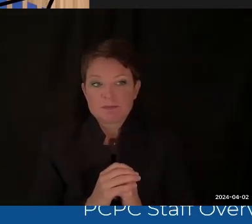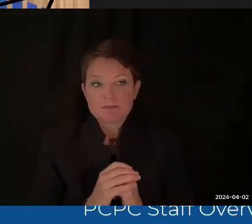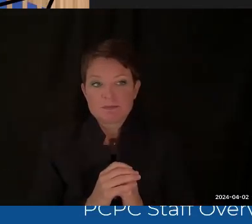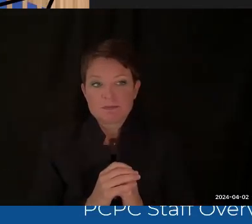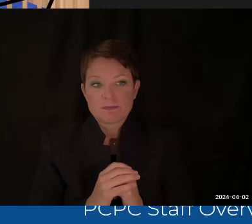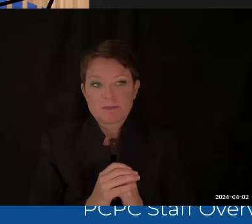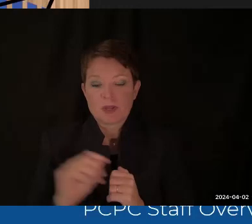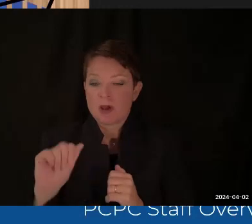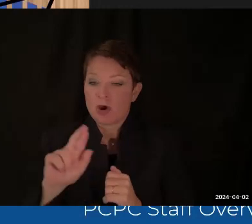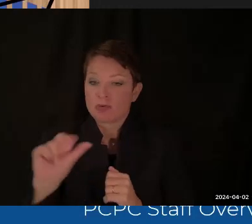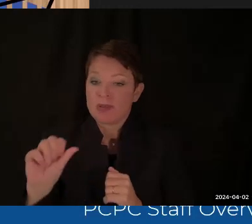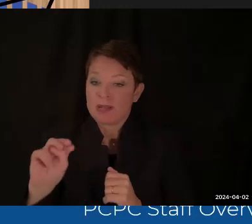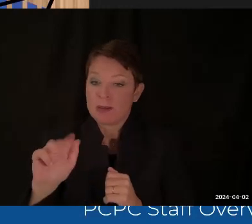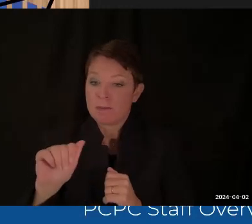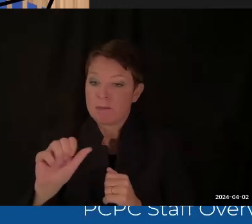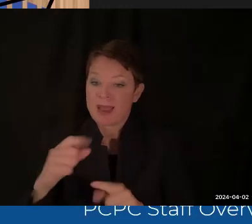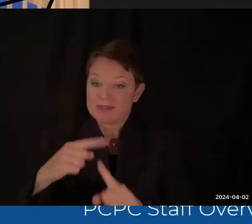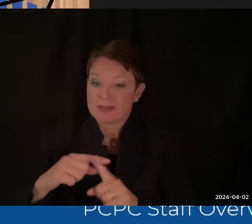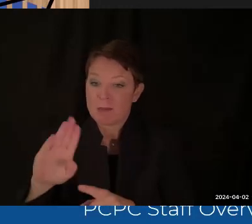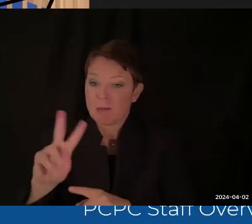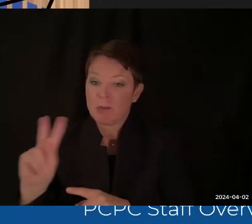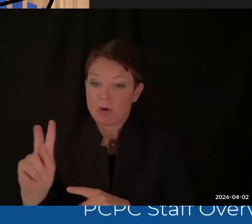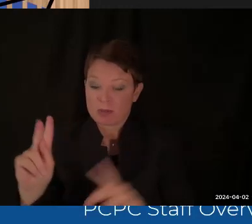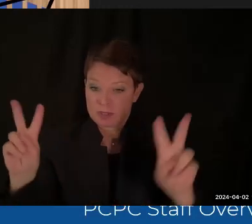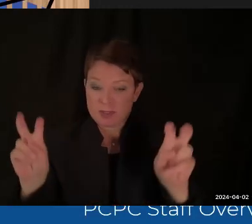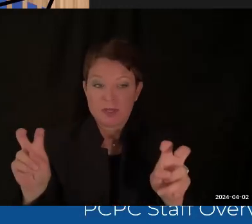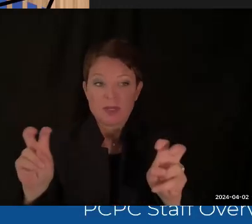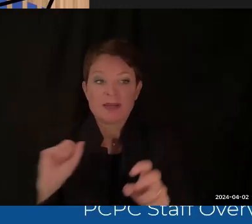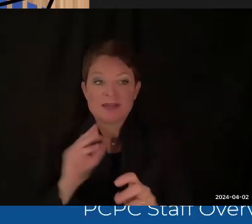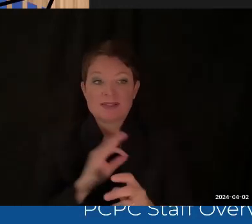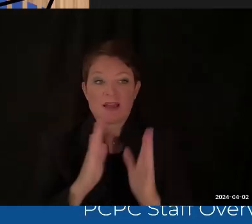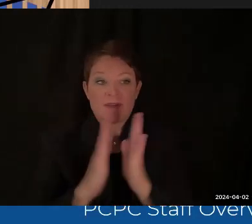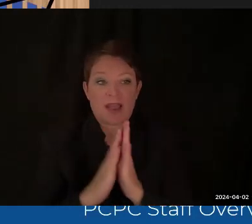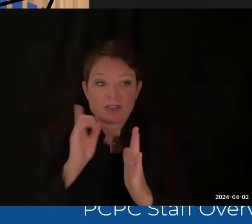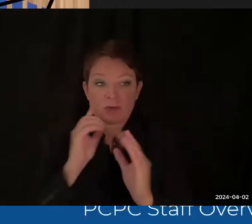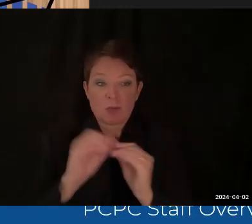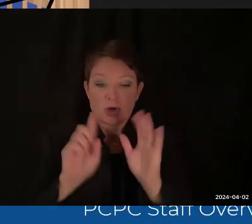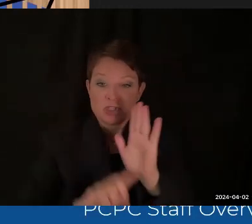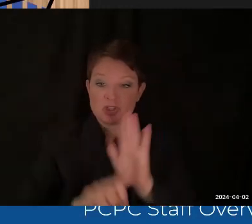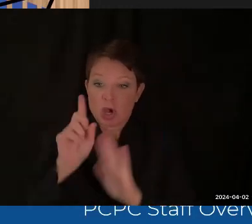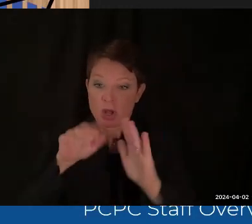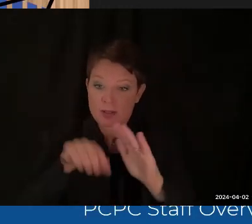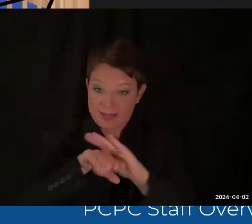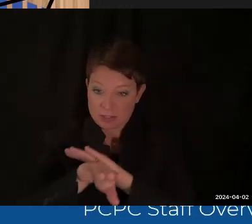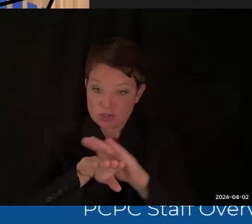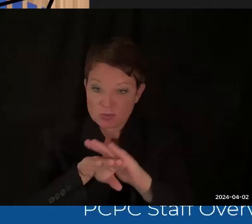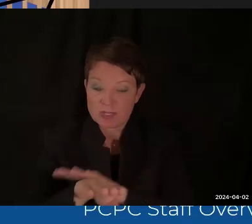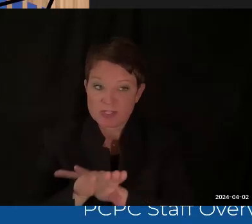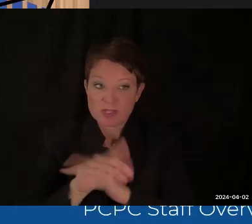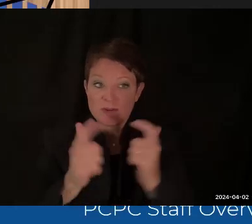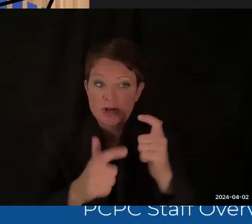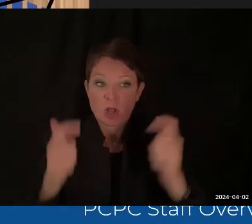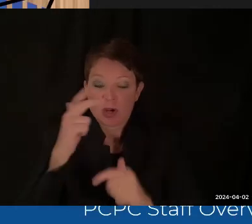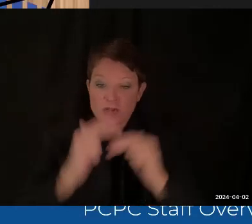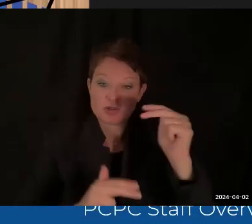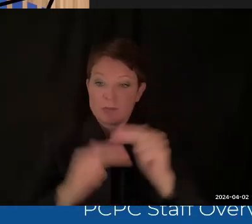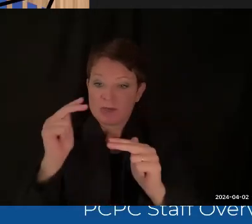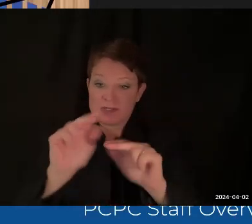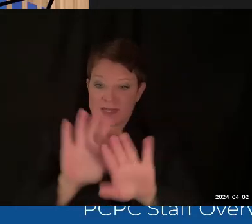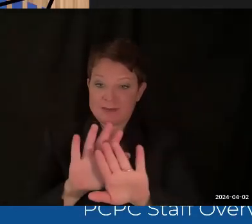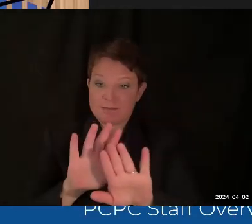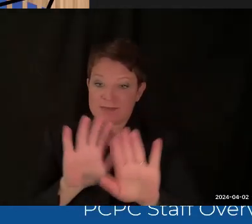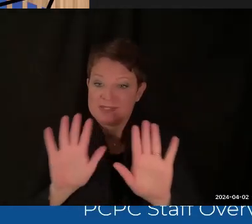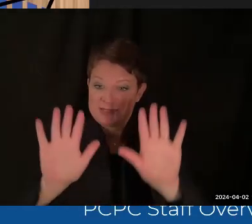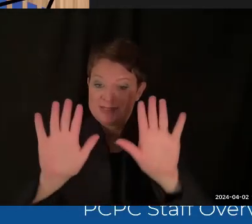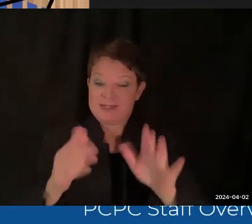And on arena massing in bulk, staff request taller entrances or larger building setbacks